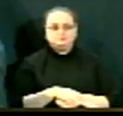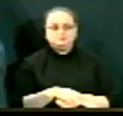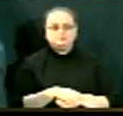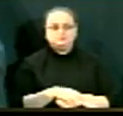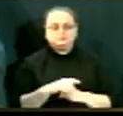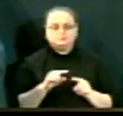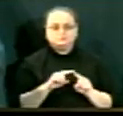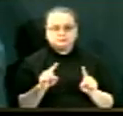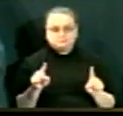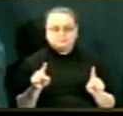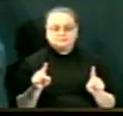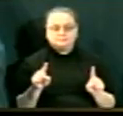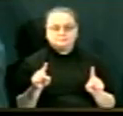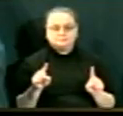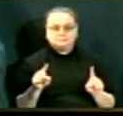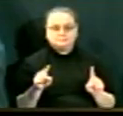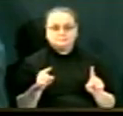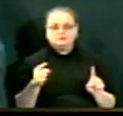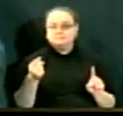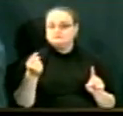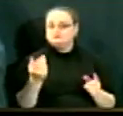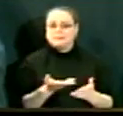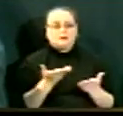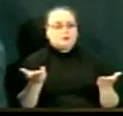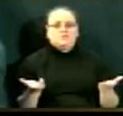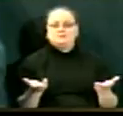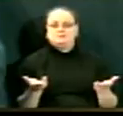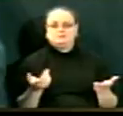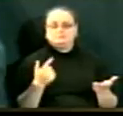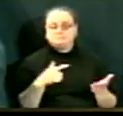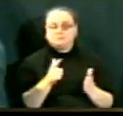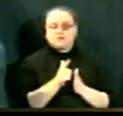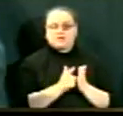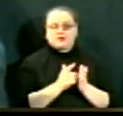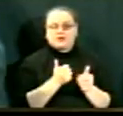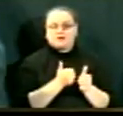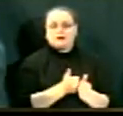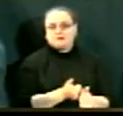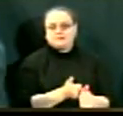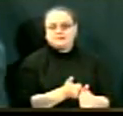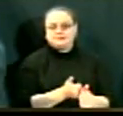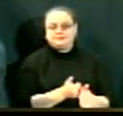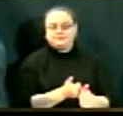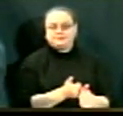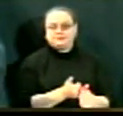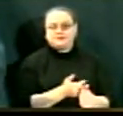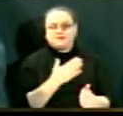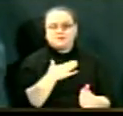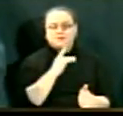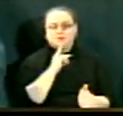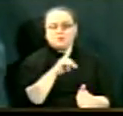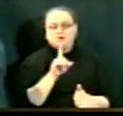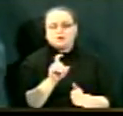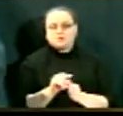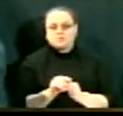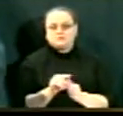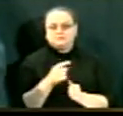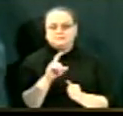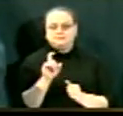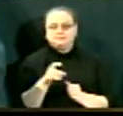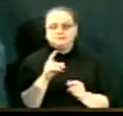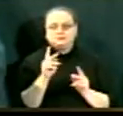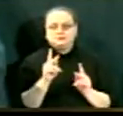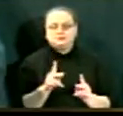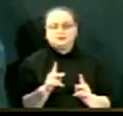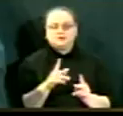But it is what it is, and we are legally obligated. My real question that I need